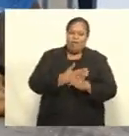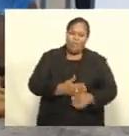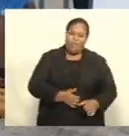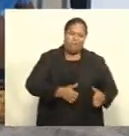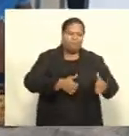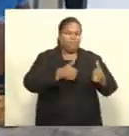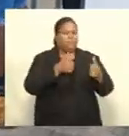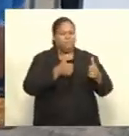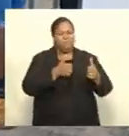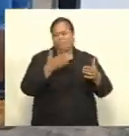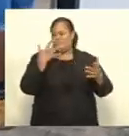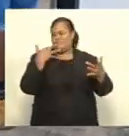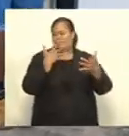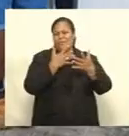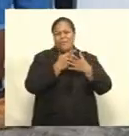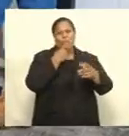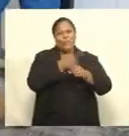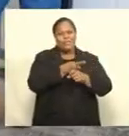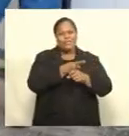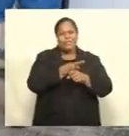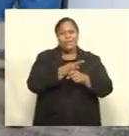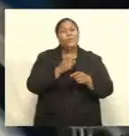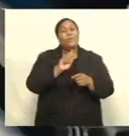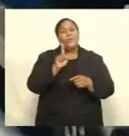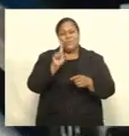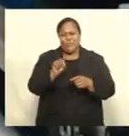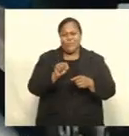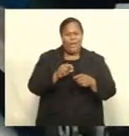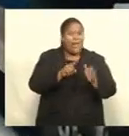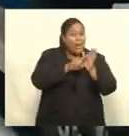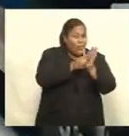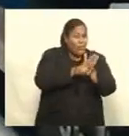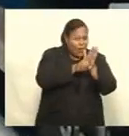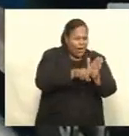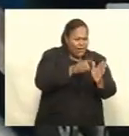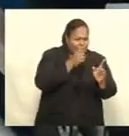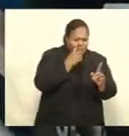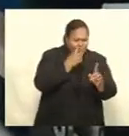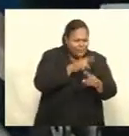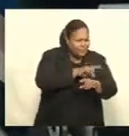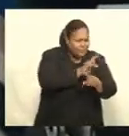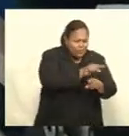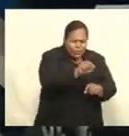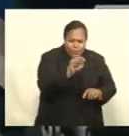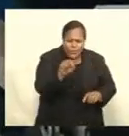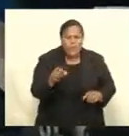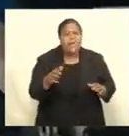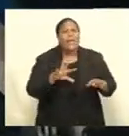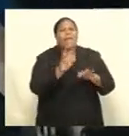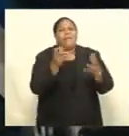recording critical information around Lautoka that could help the Ministry of Health during this local outbreak.